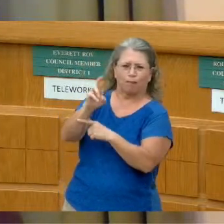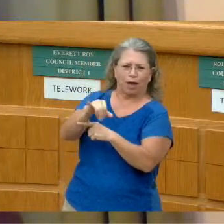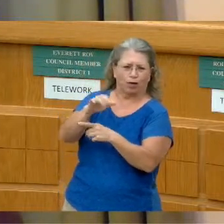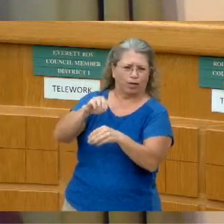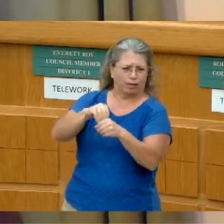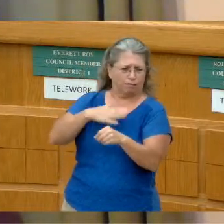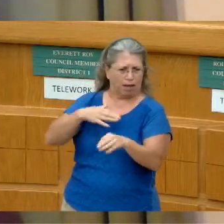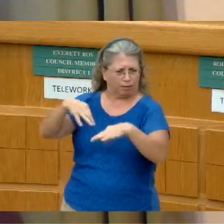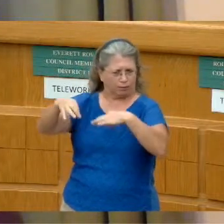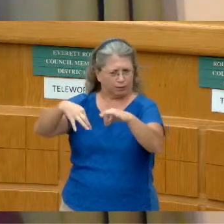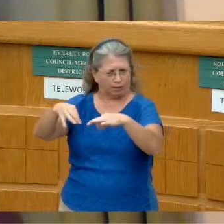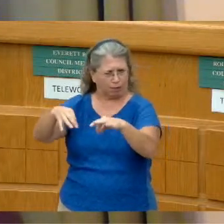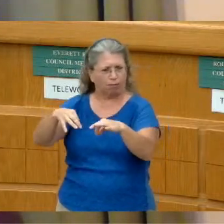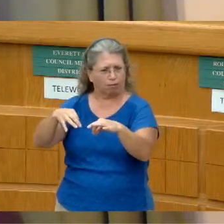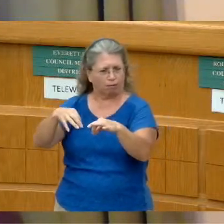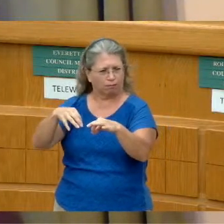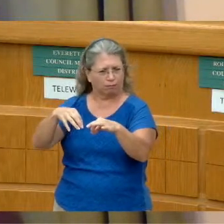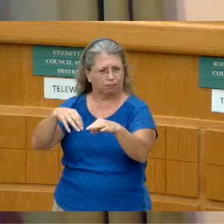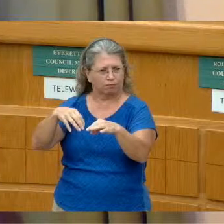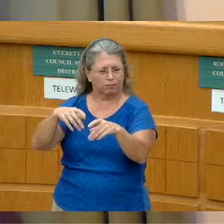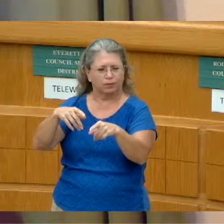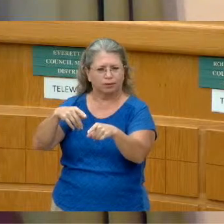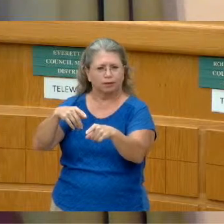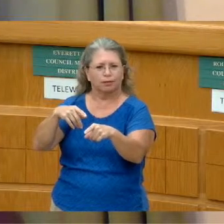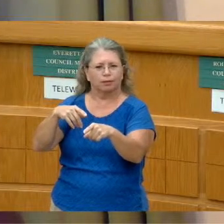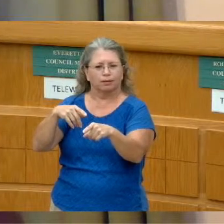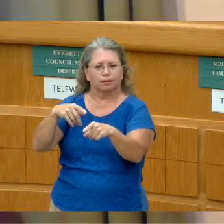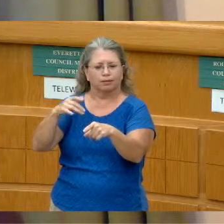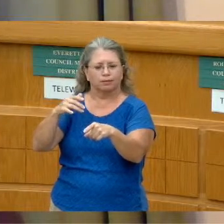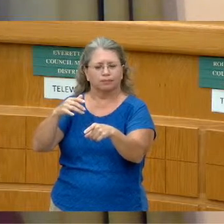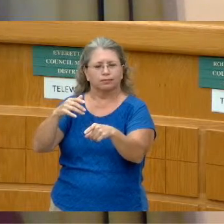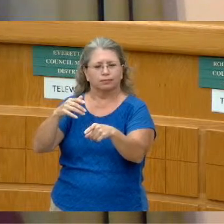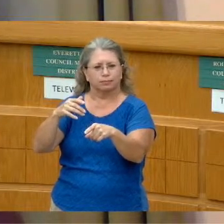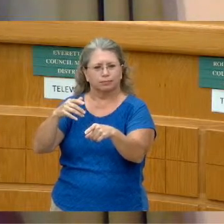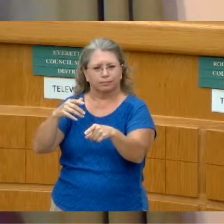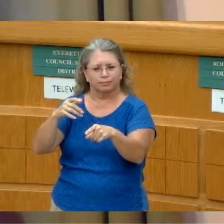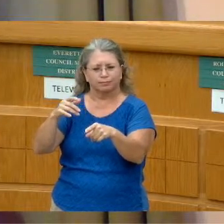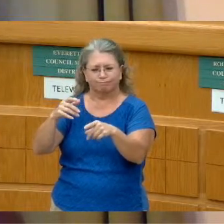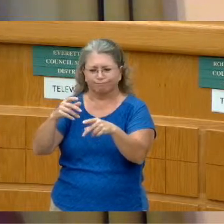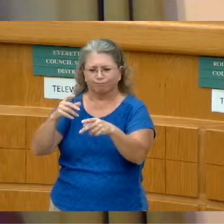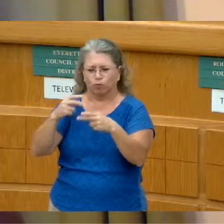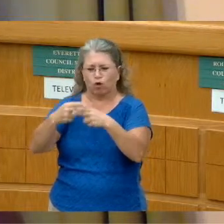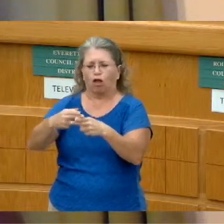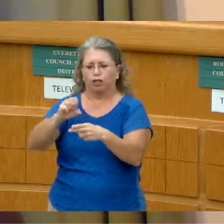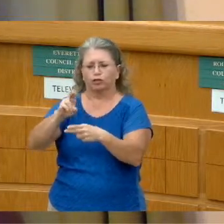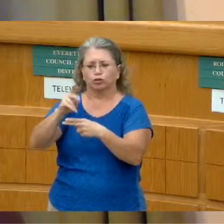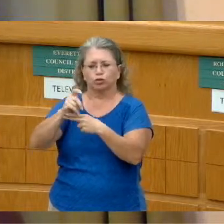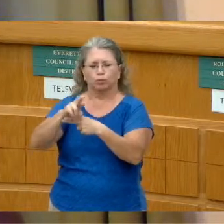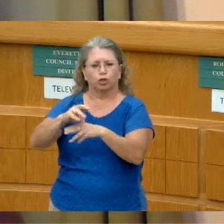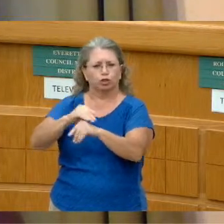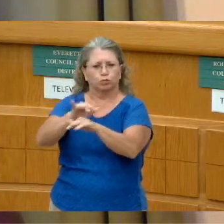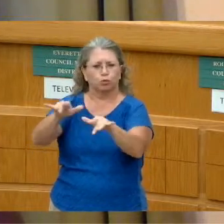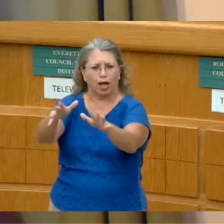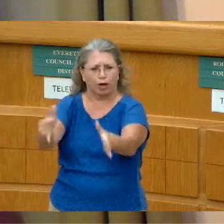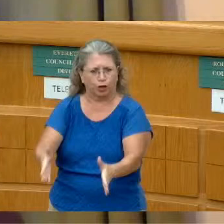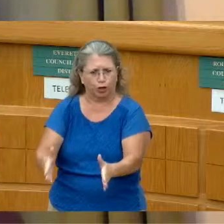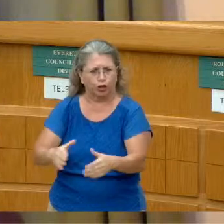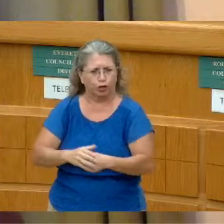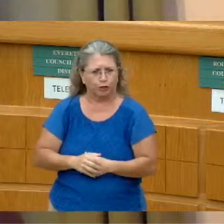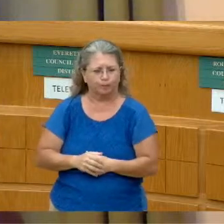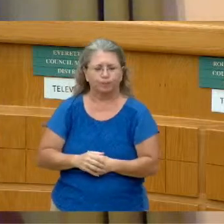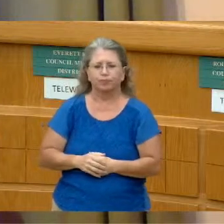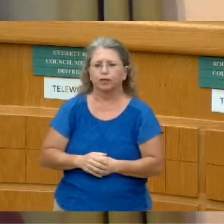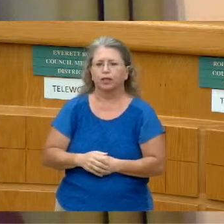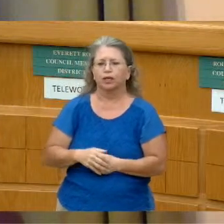in its tracks. The health district is going to resume drive-through testing beginning tomorrow, as